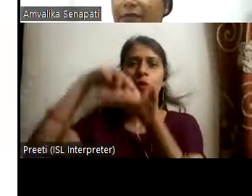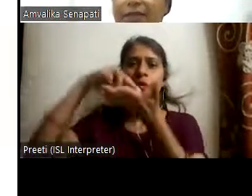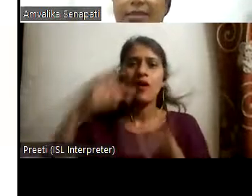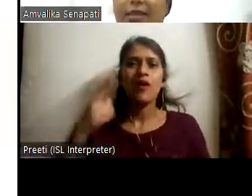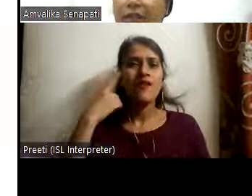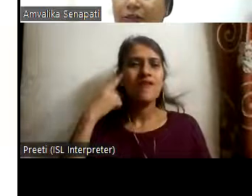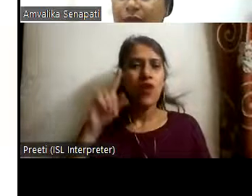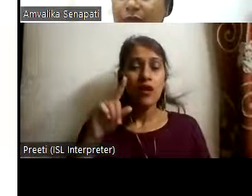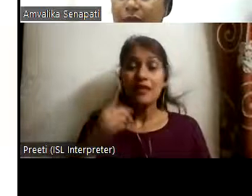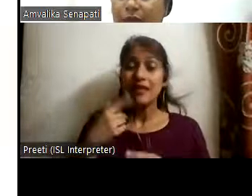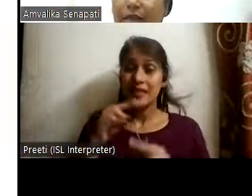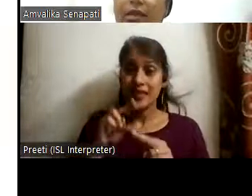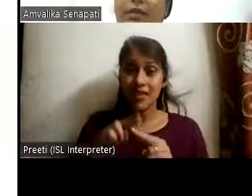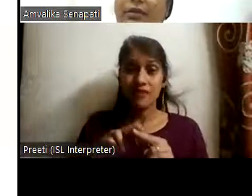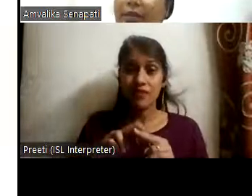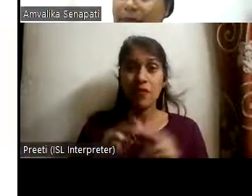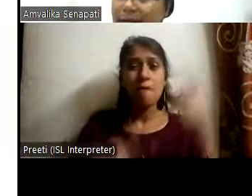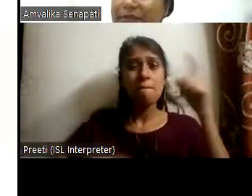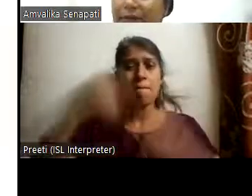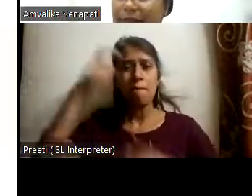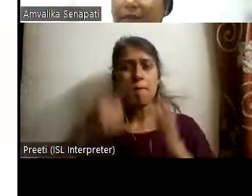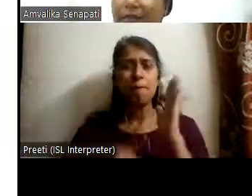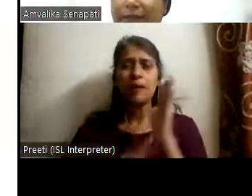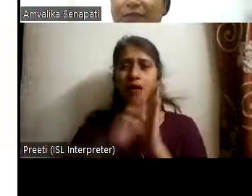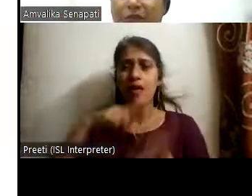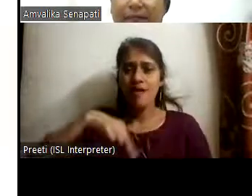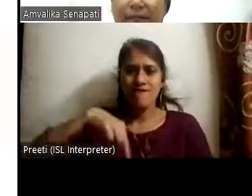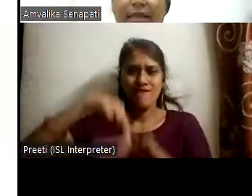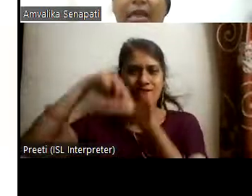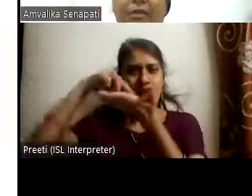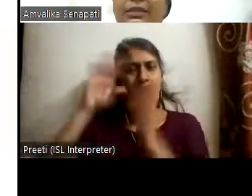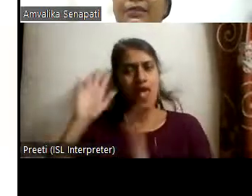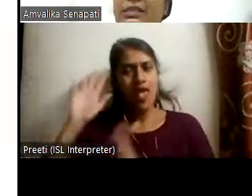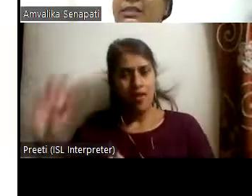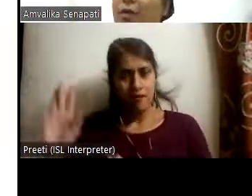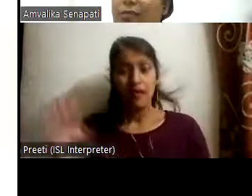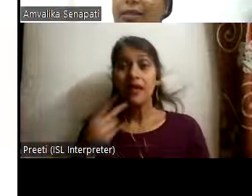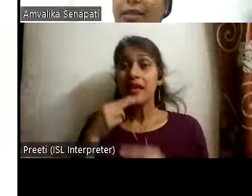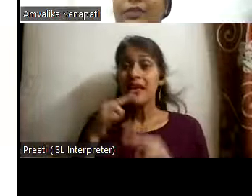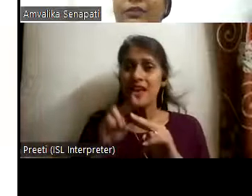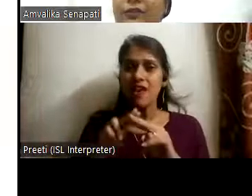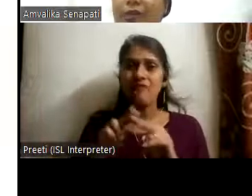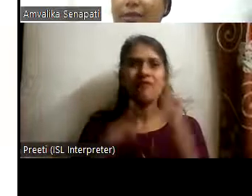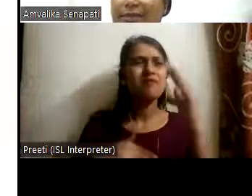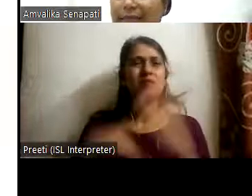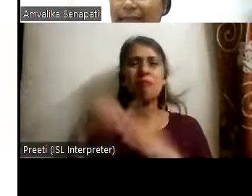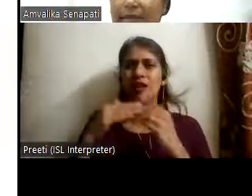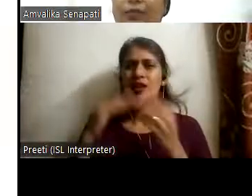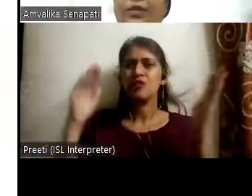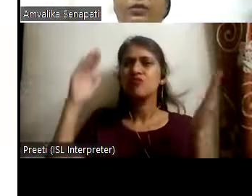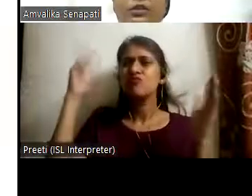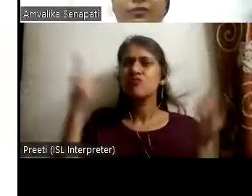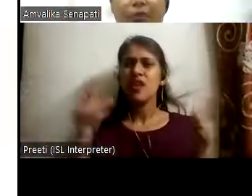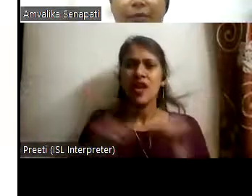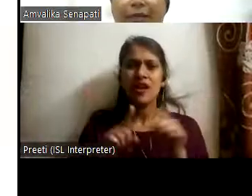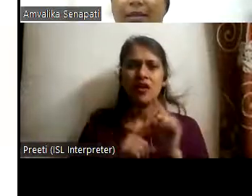building, if it has a large footfall, lifts are welcome and lifts should be there. But if it's a small building where the footfall is less,